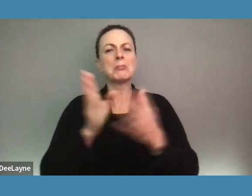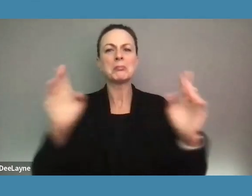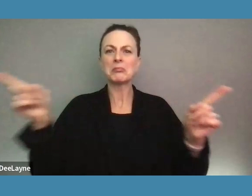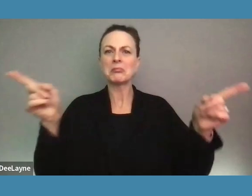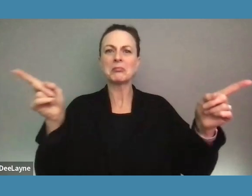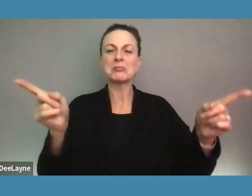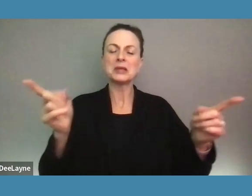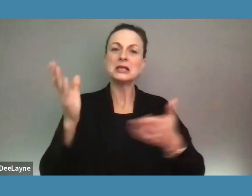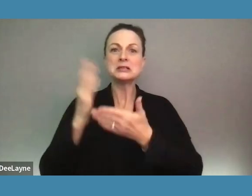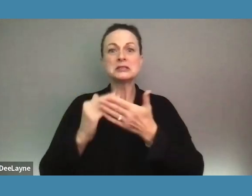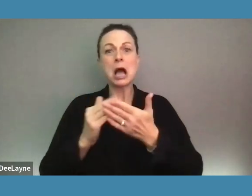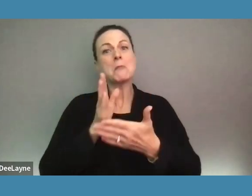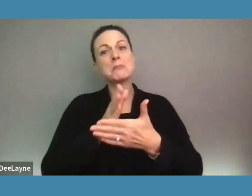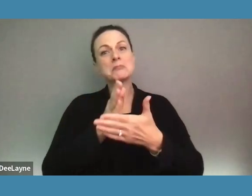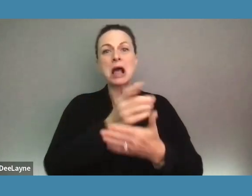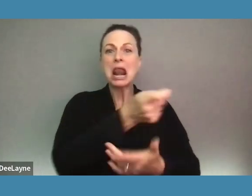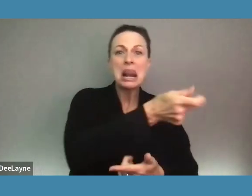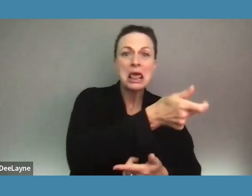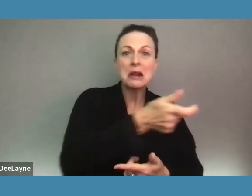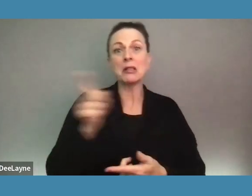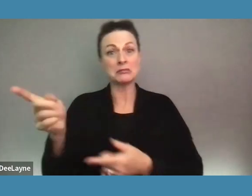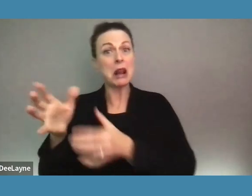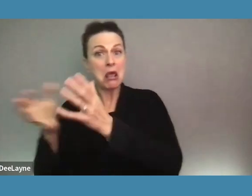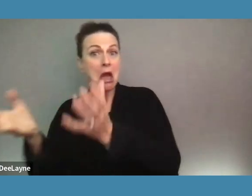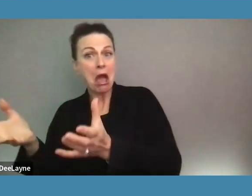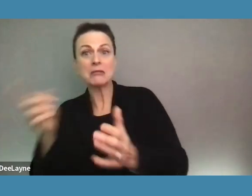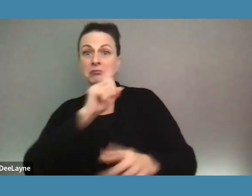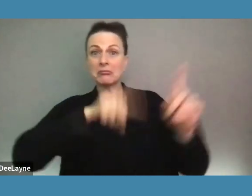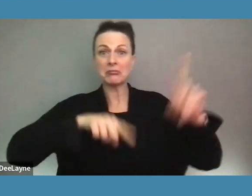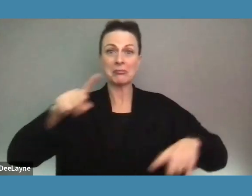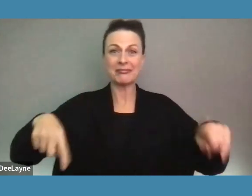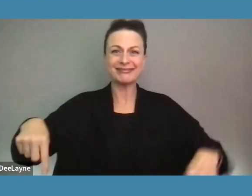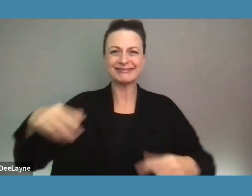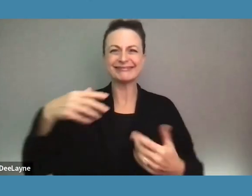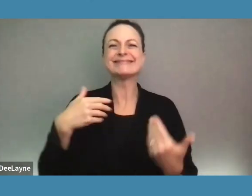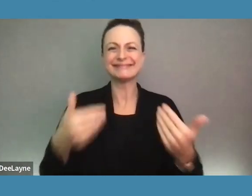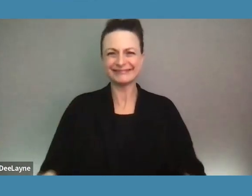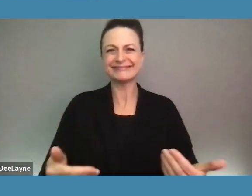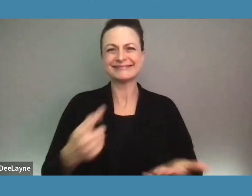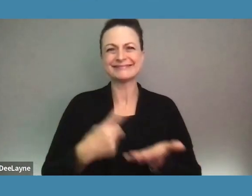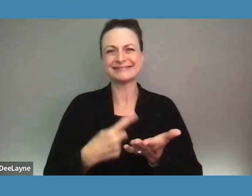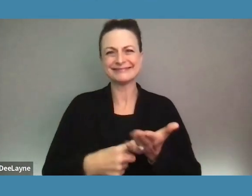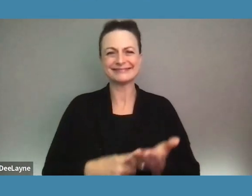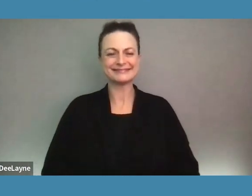and some of you know just a little. So that's a good mix, and let's jump into it.